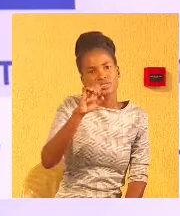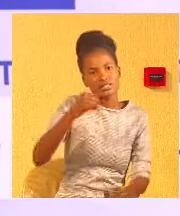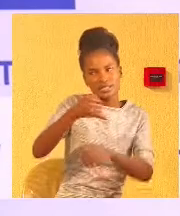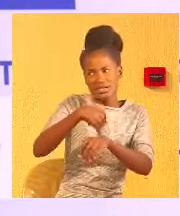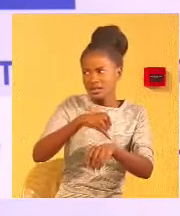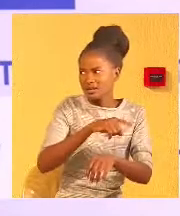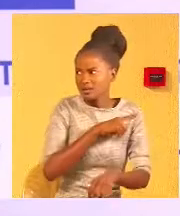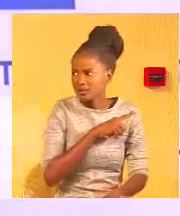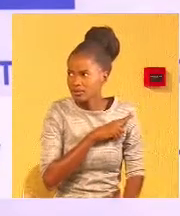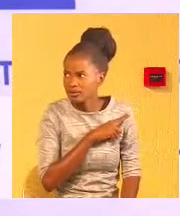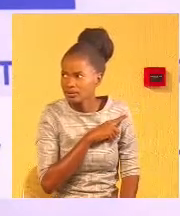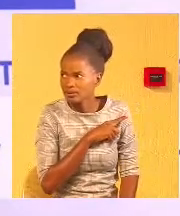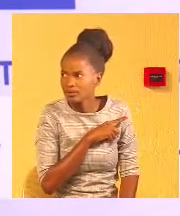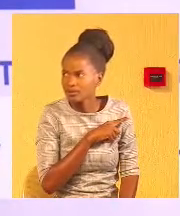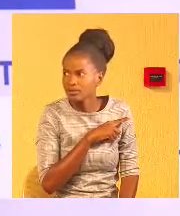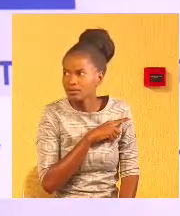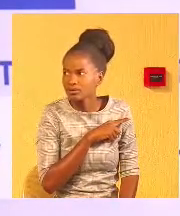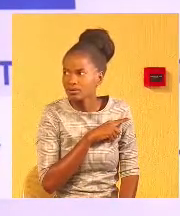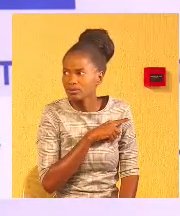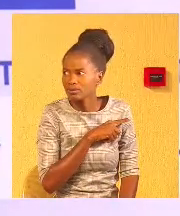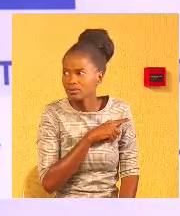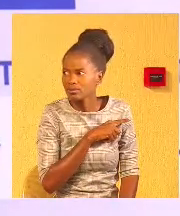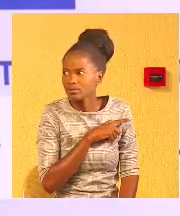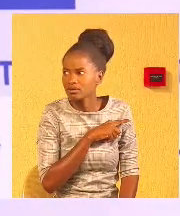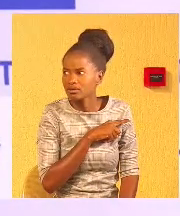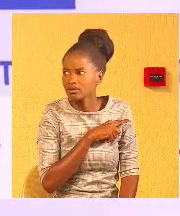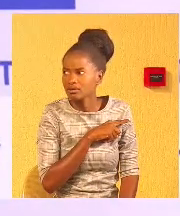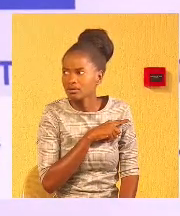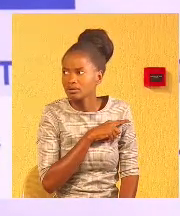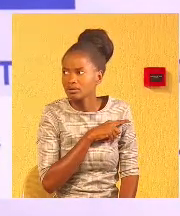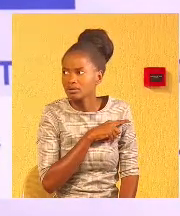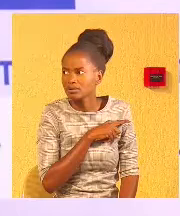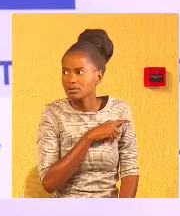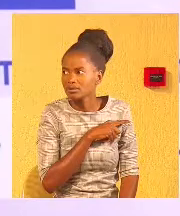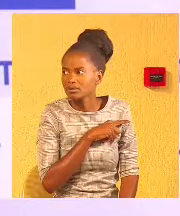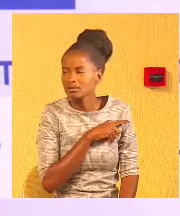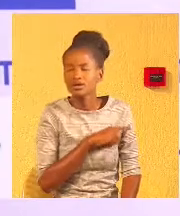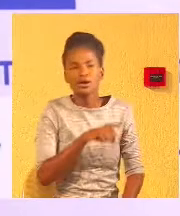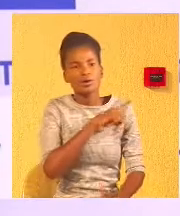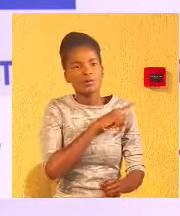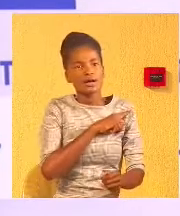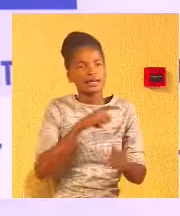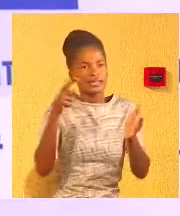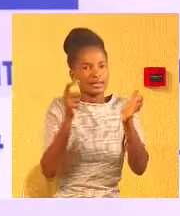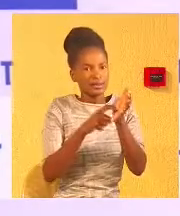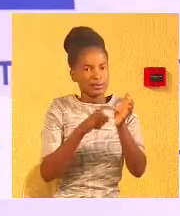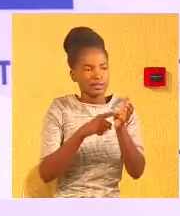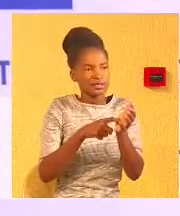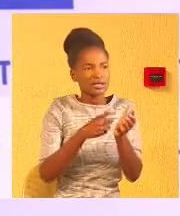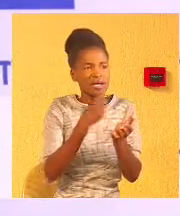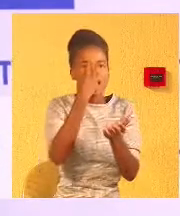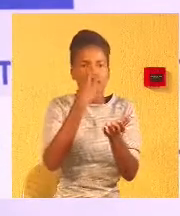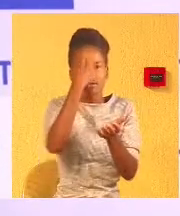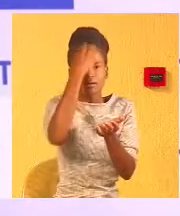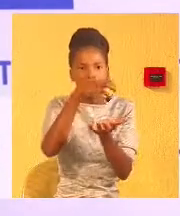sale and transportation of charcoal and wood was regarded non-essential, because she feels